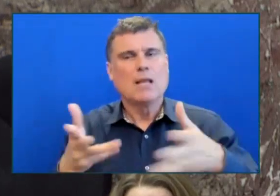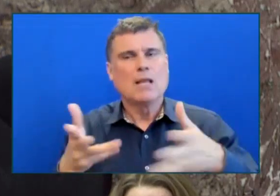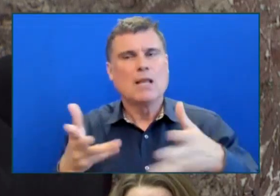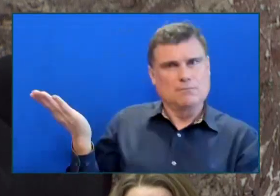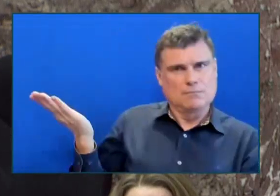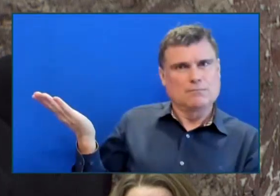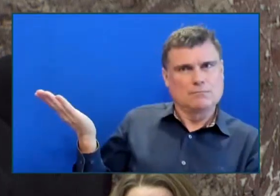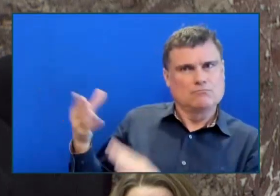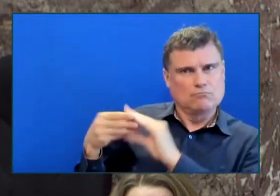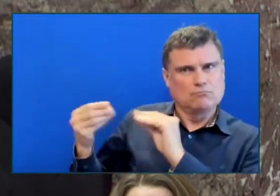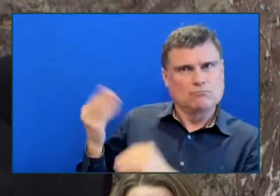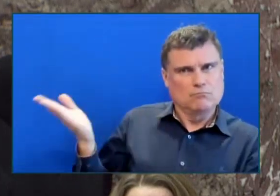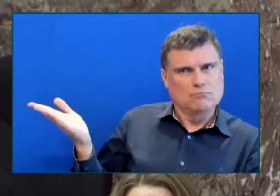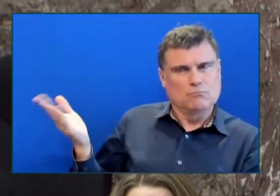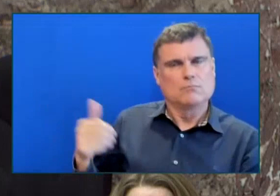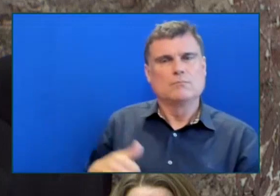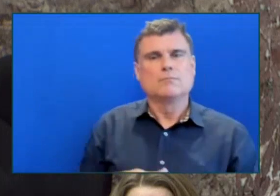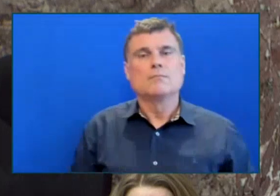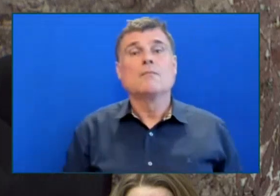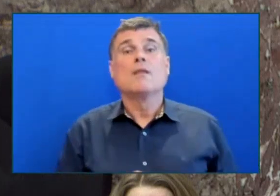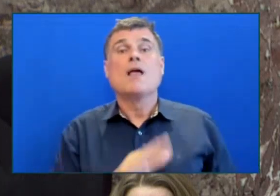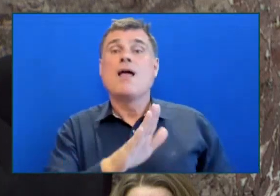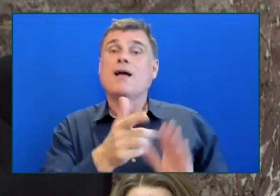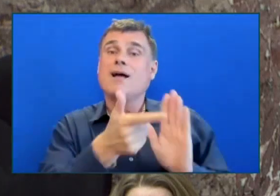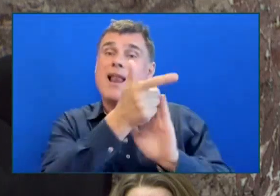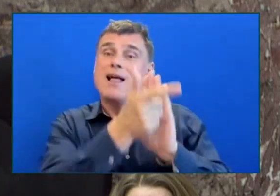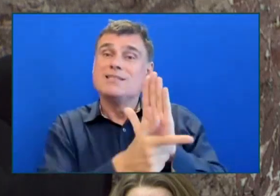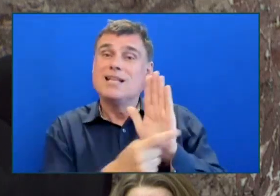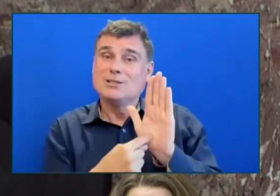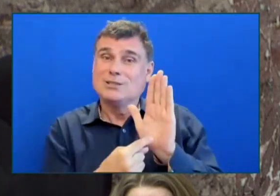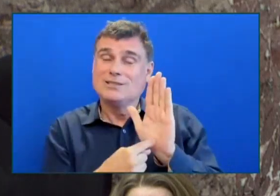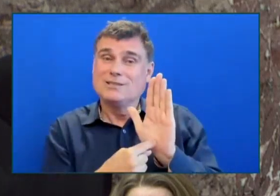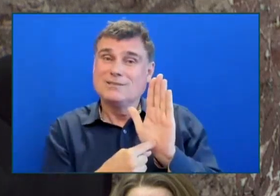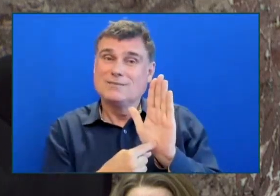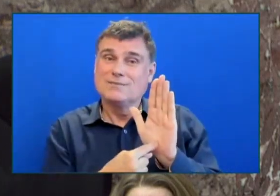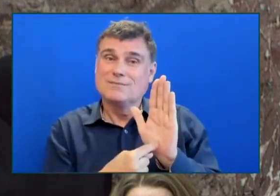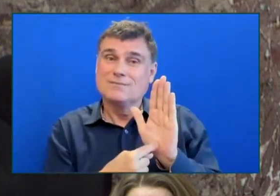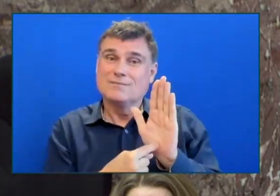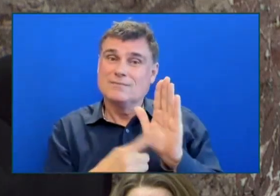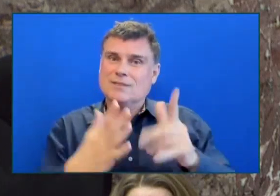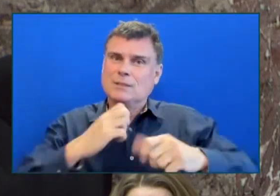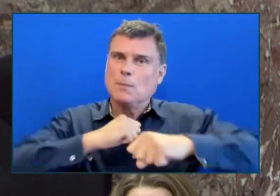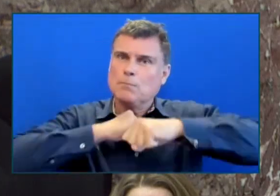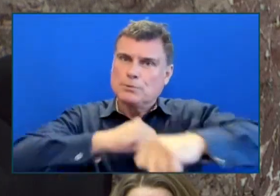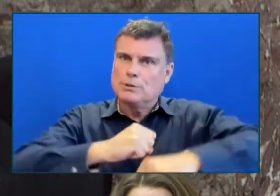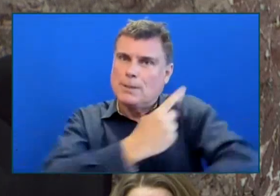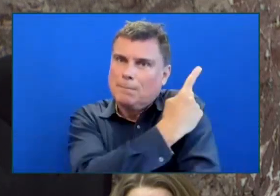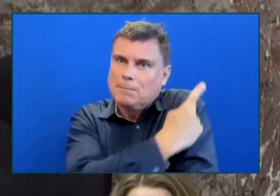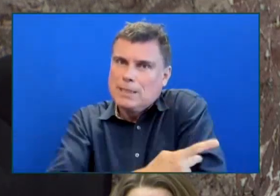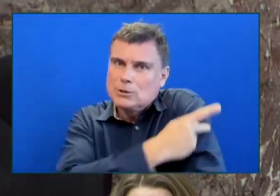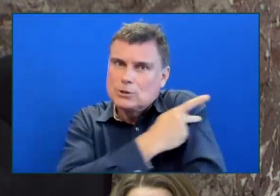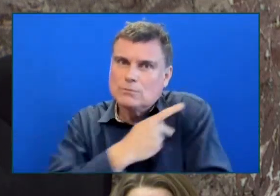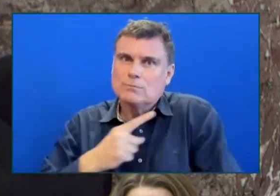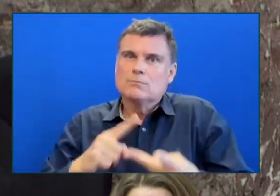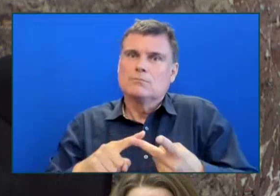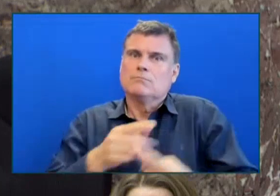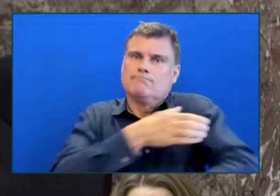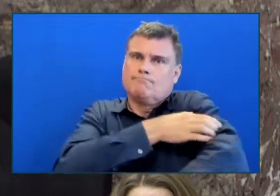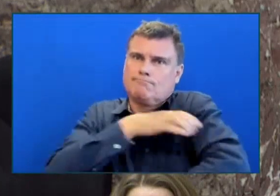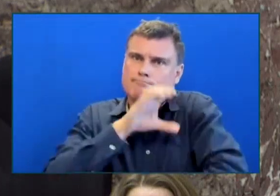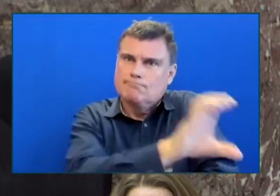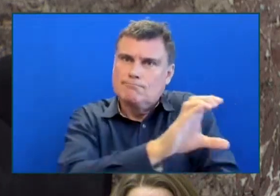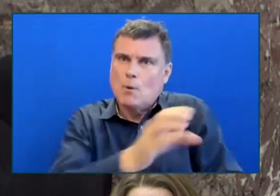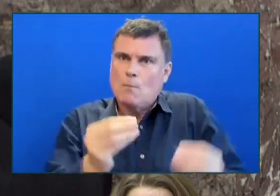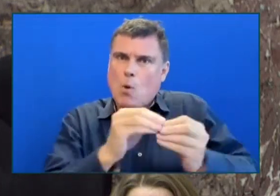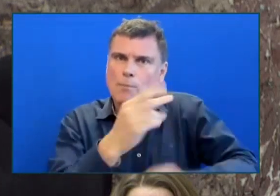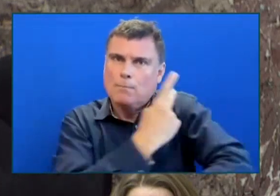patients, empowers patients, Honourable Speaker, provides protection when people bring forward complaints, Honourable Speaker,